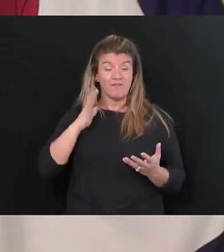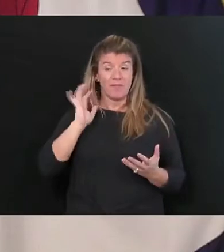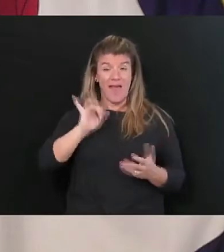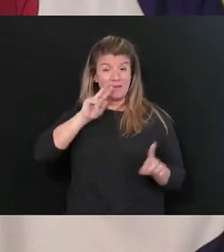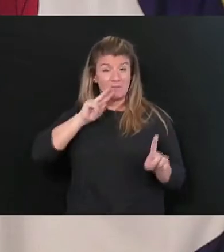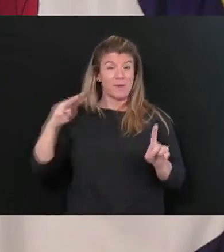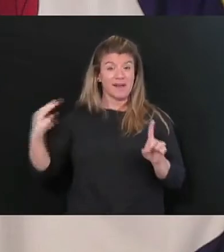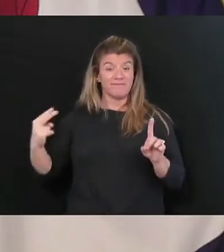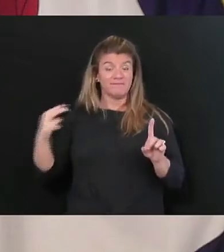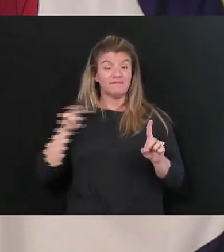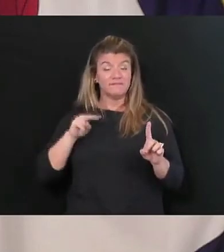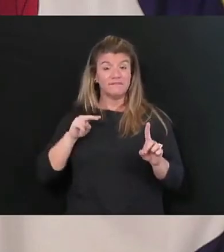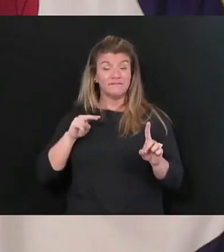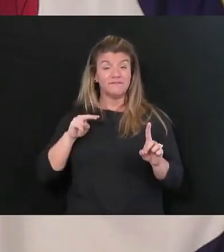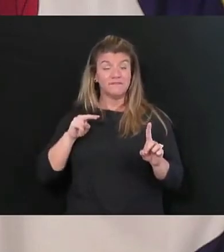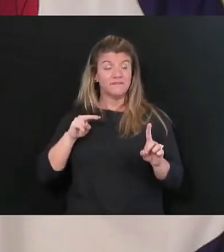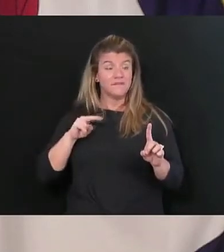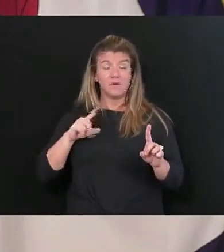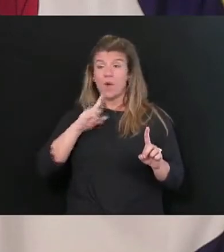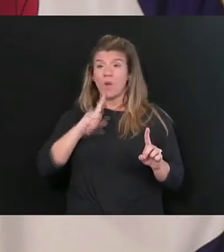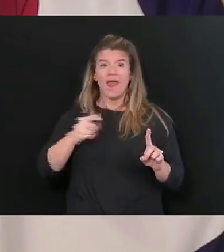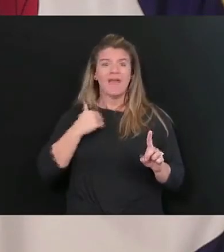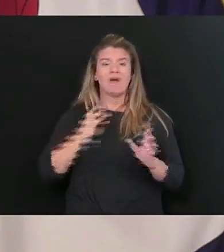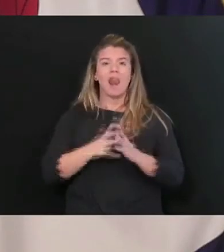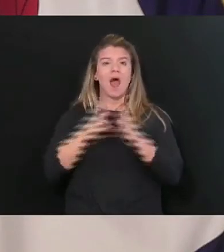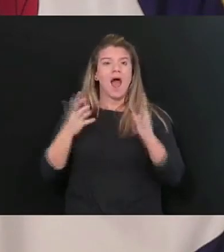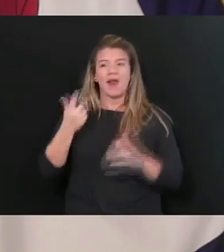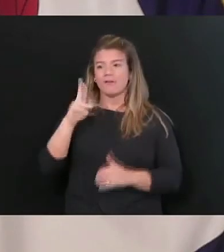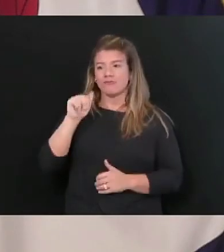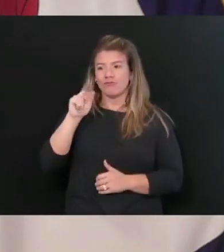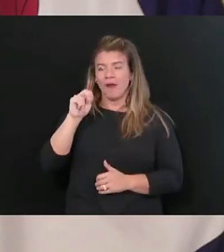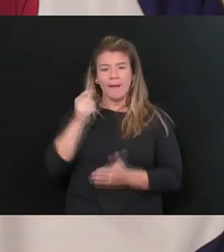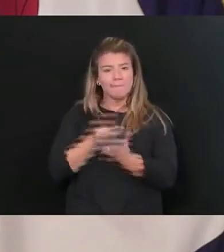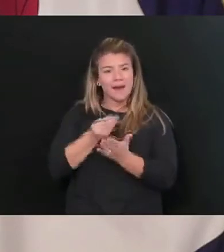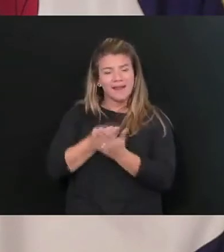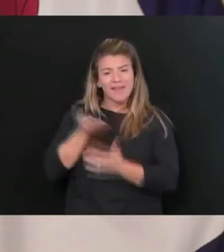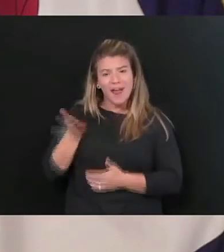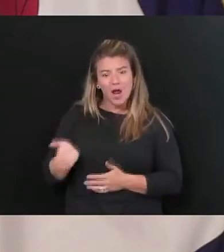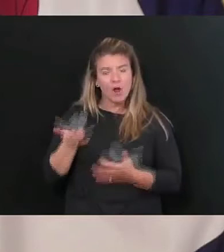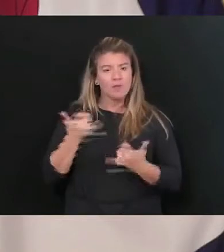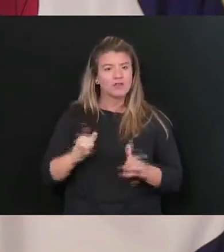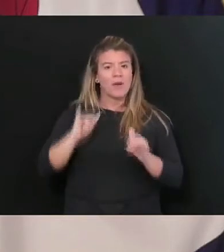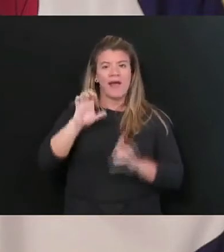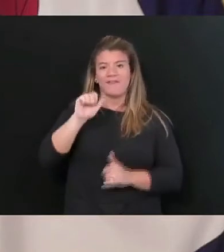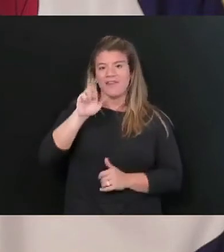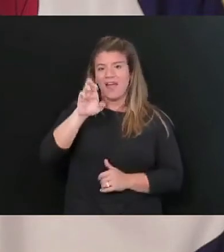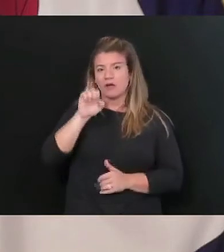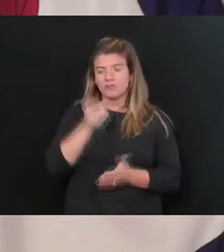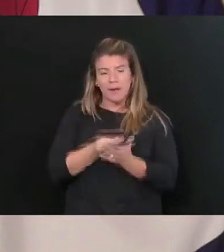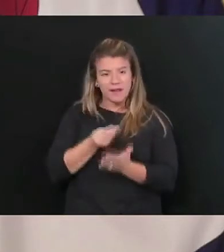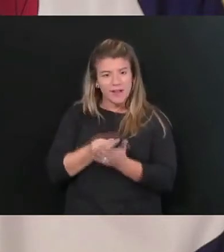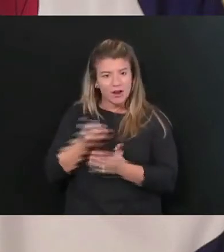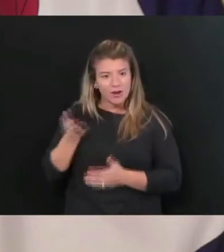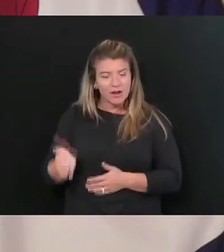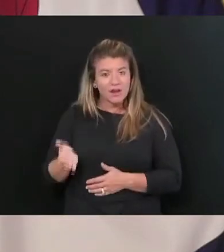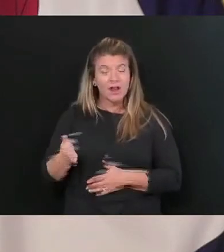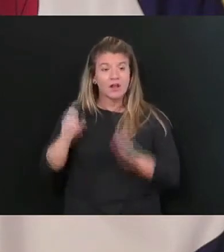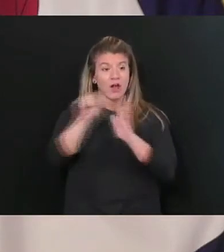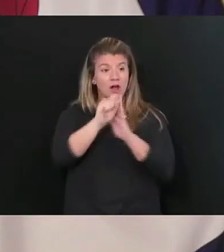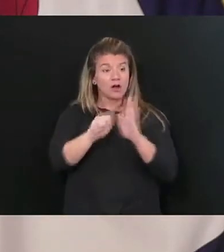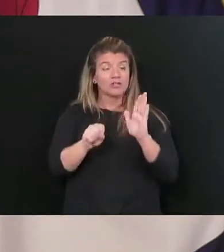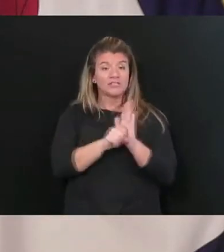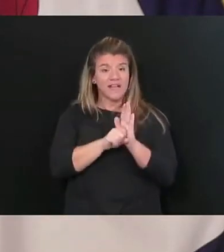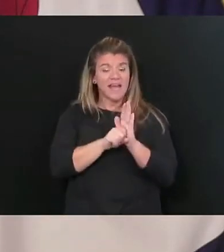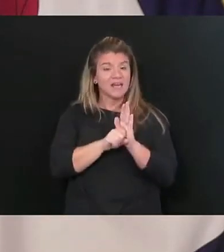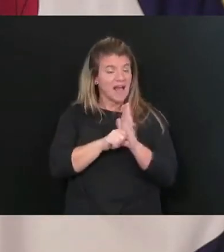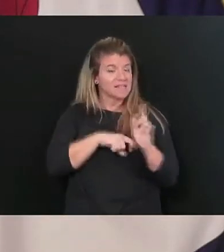of we've got a lot of grant money still sitting there. We've got a lot of CARES money still sitting there. Our state's got a